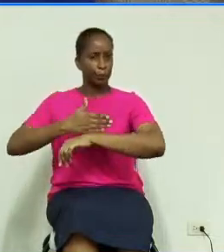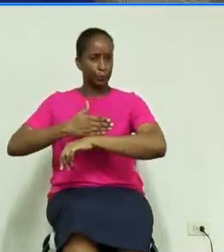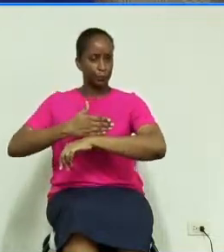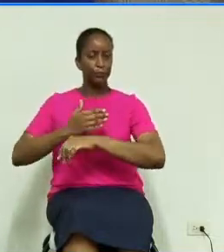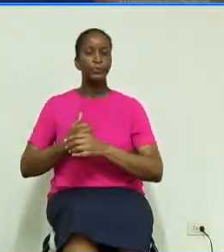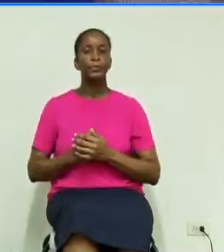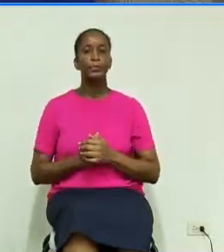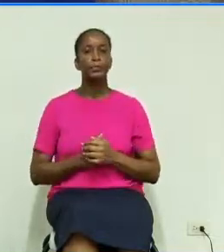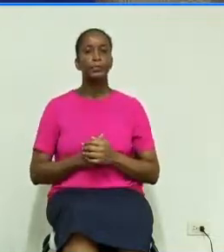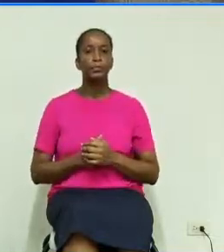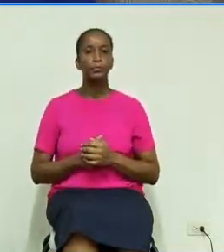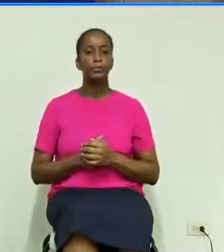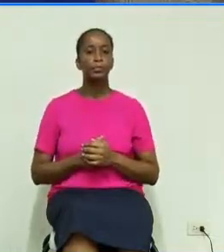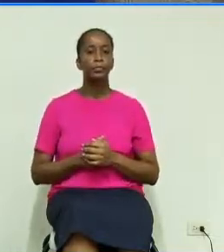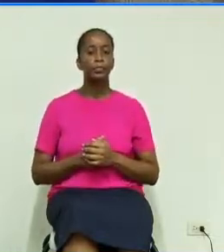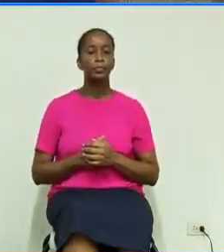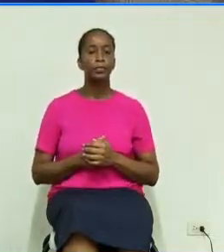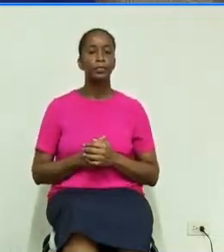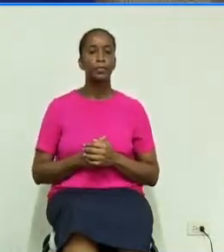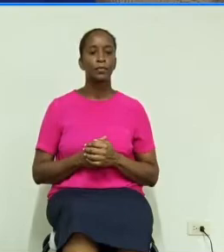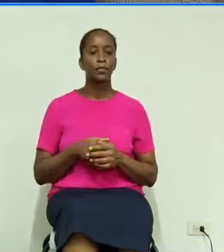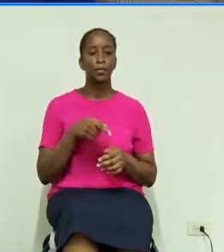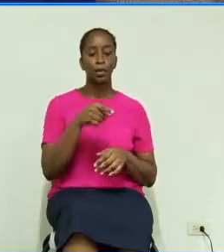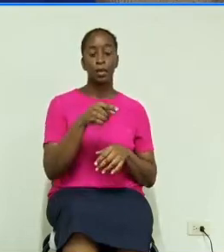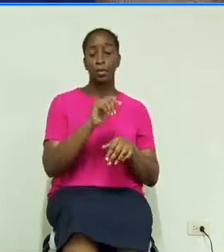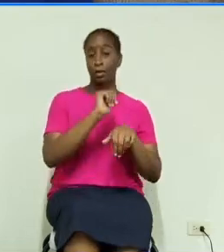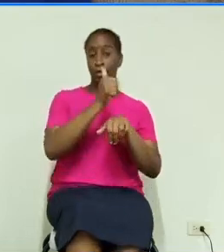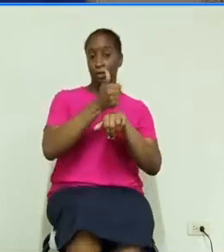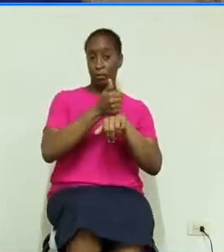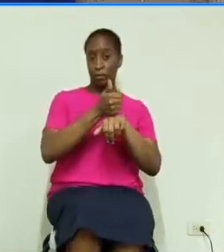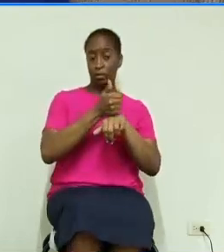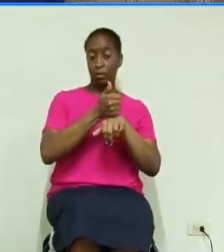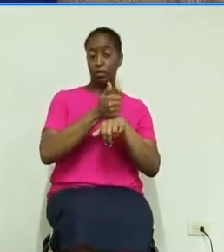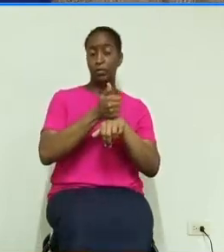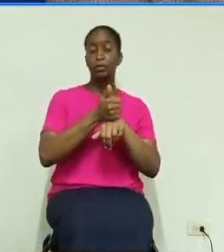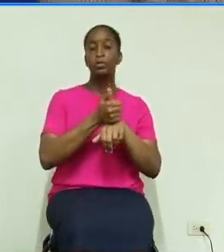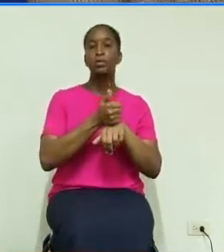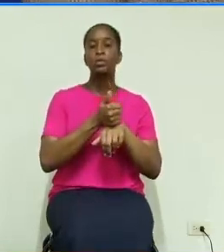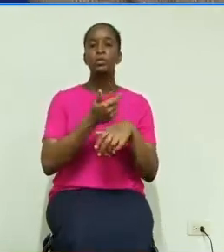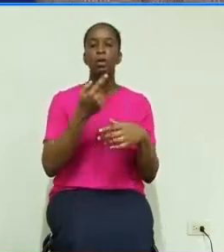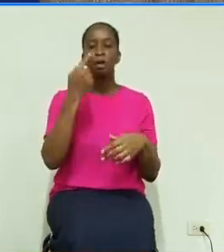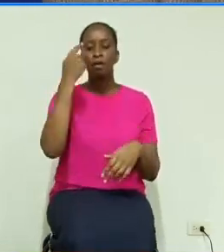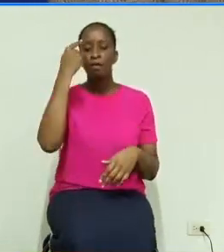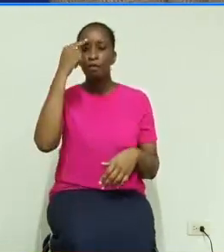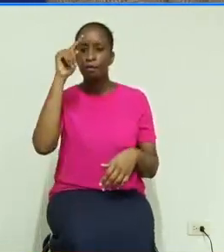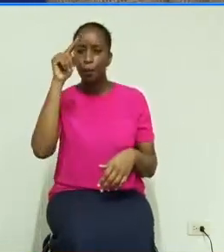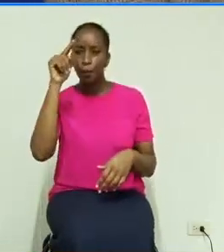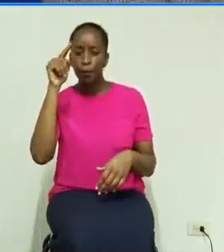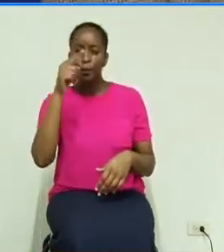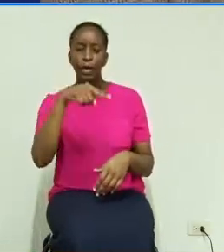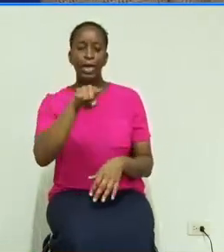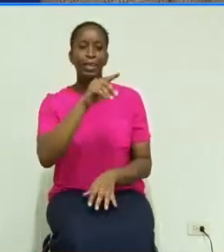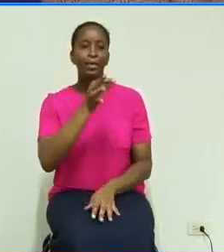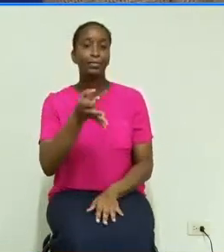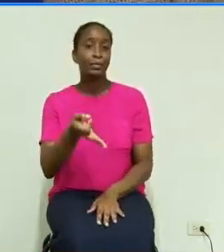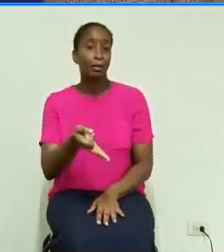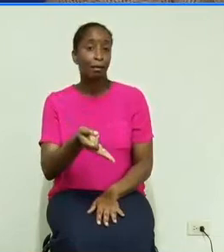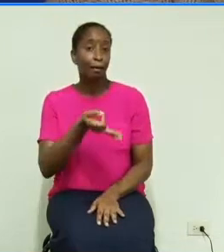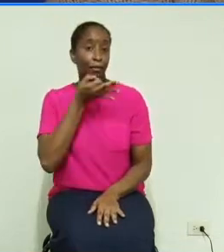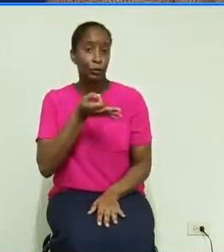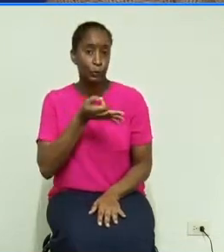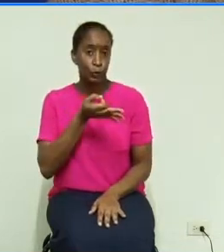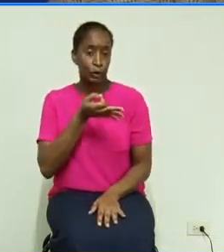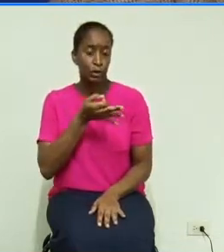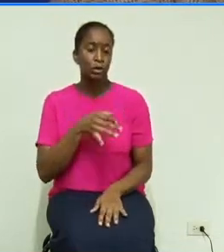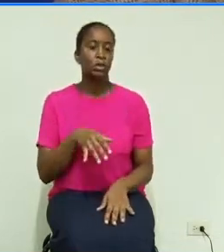appointed experts and what you might call elder statespersons can contribute